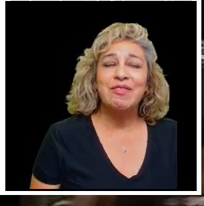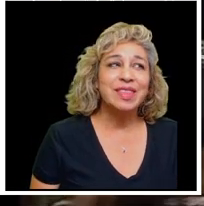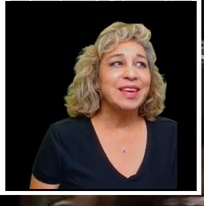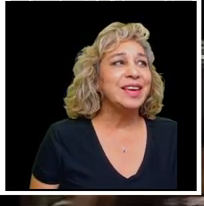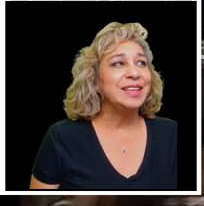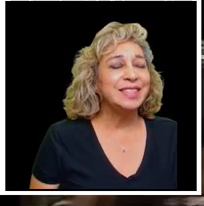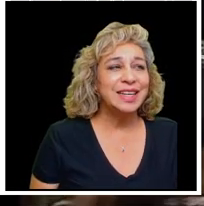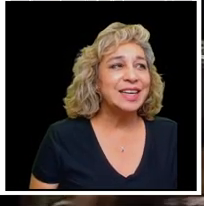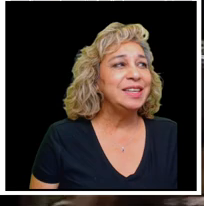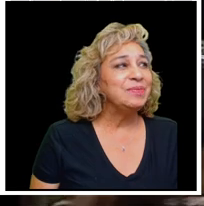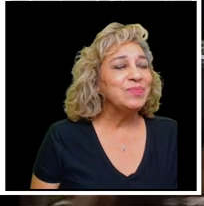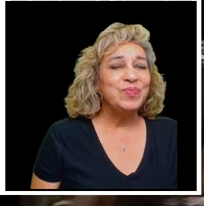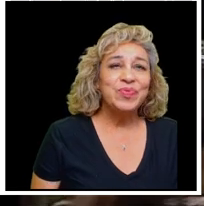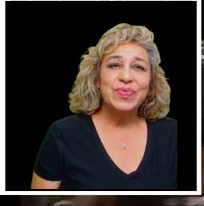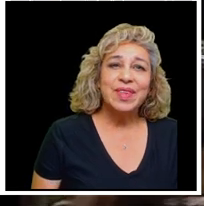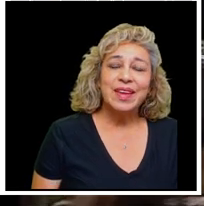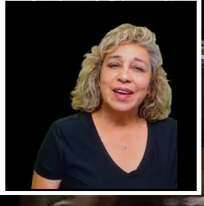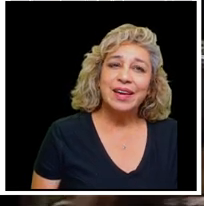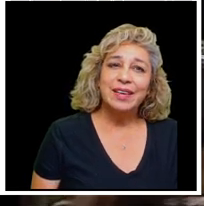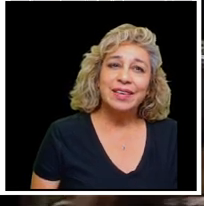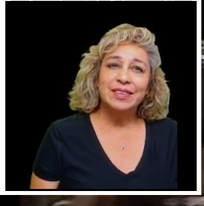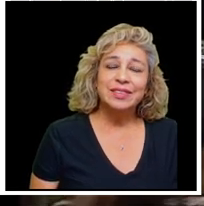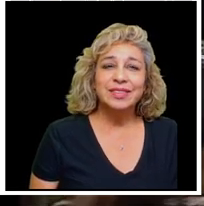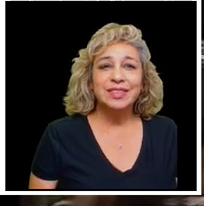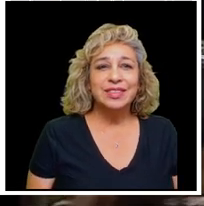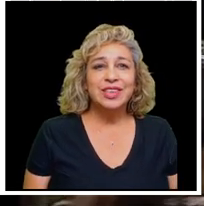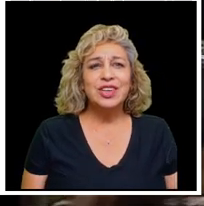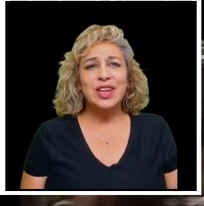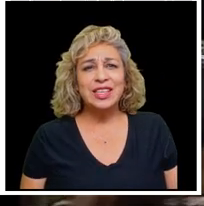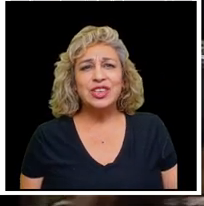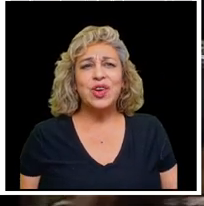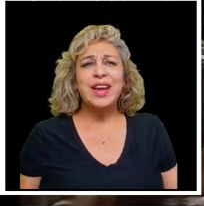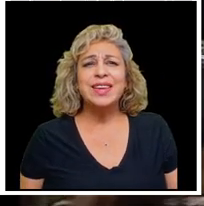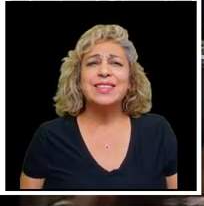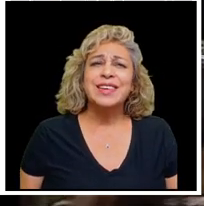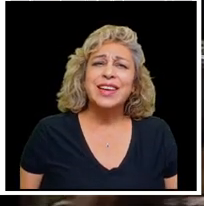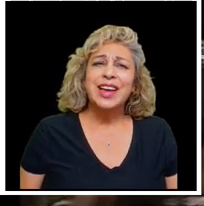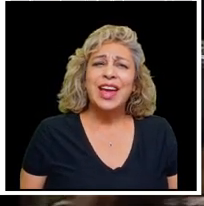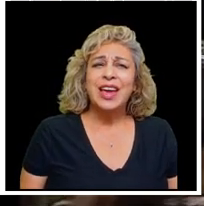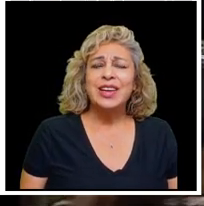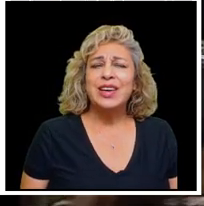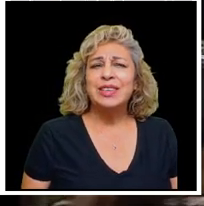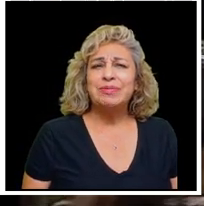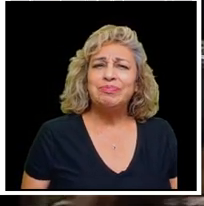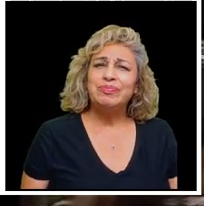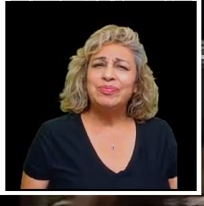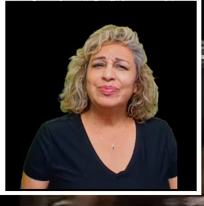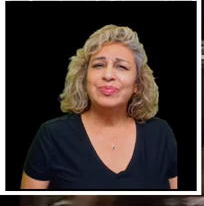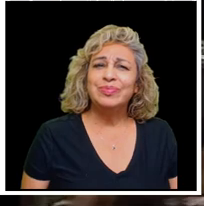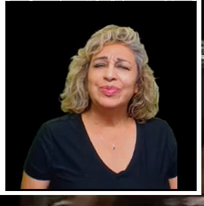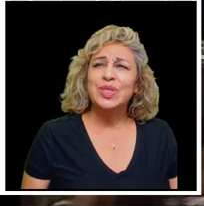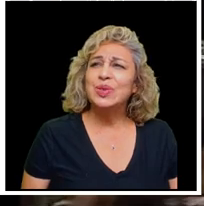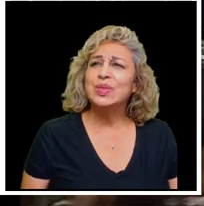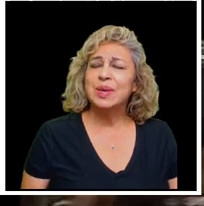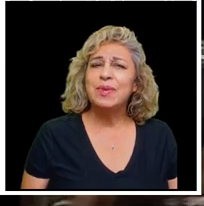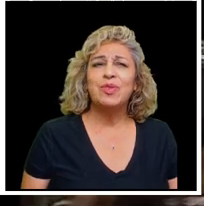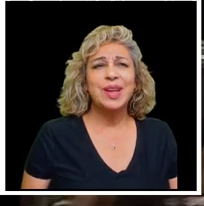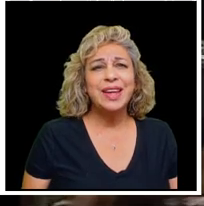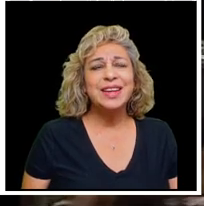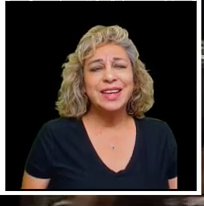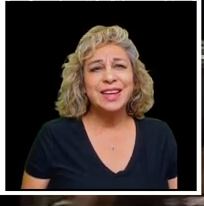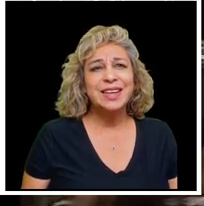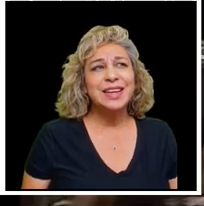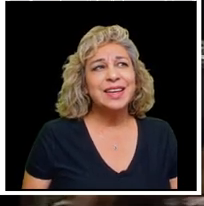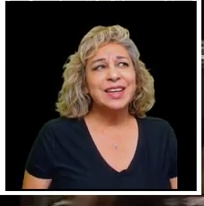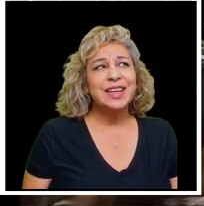everything he's done you know like to try and and do some of